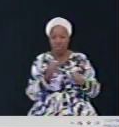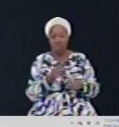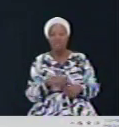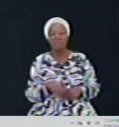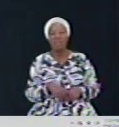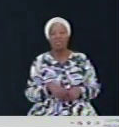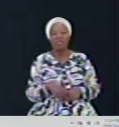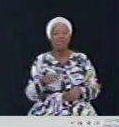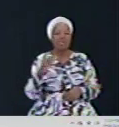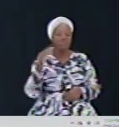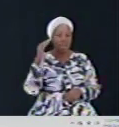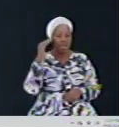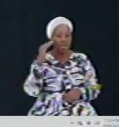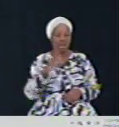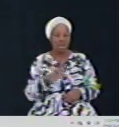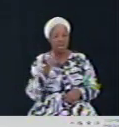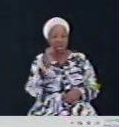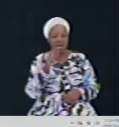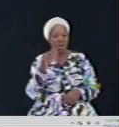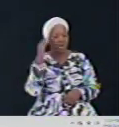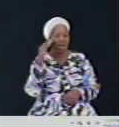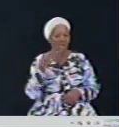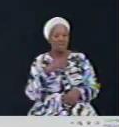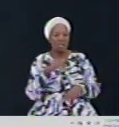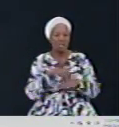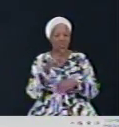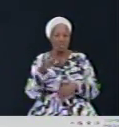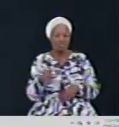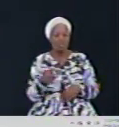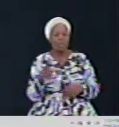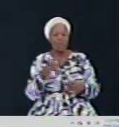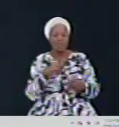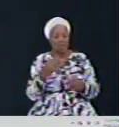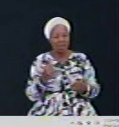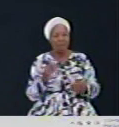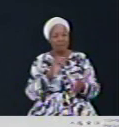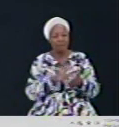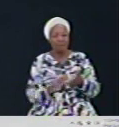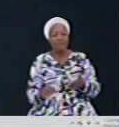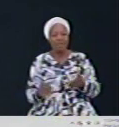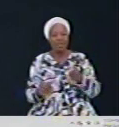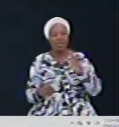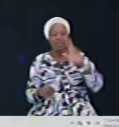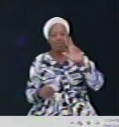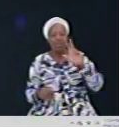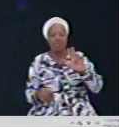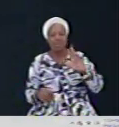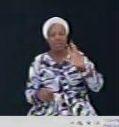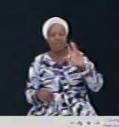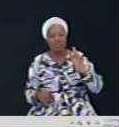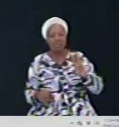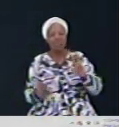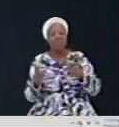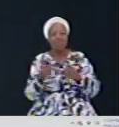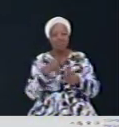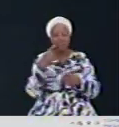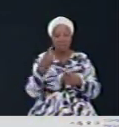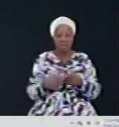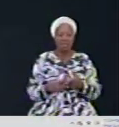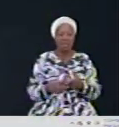you. Look at verse 36 now. In verse 36, it says, then